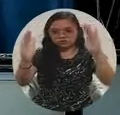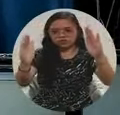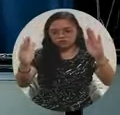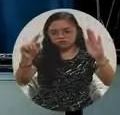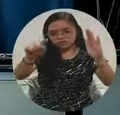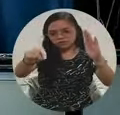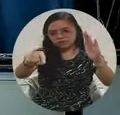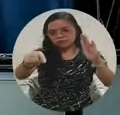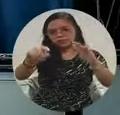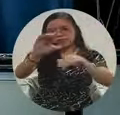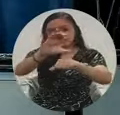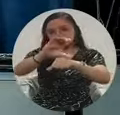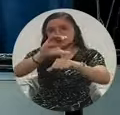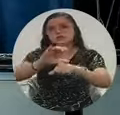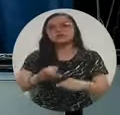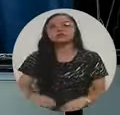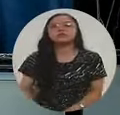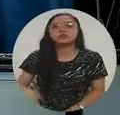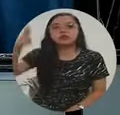thing that God has given to you.